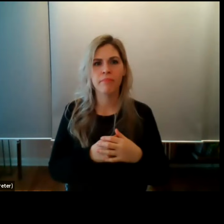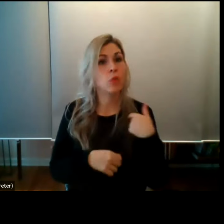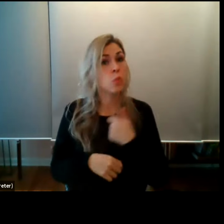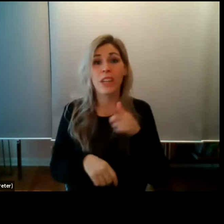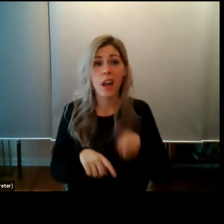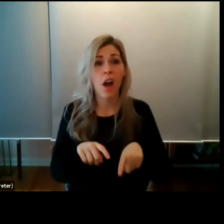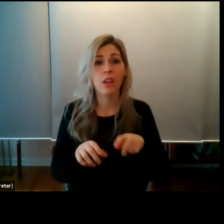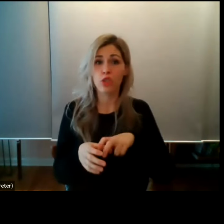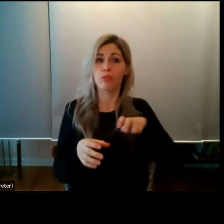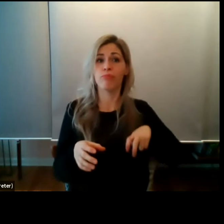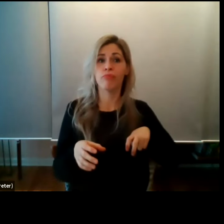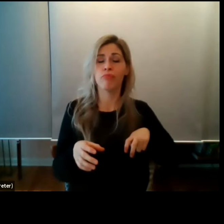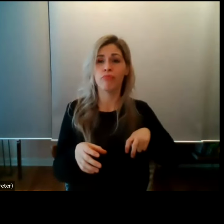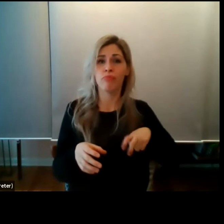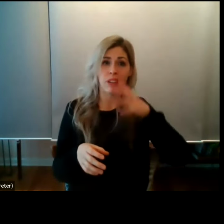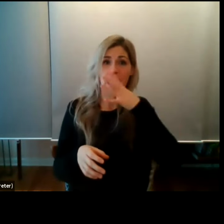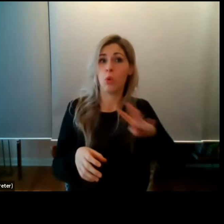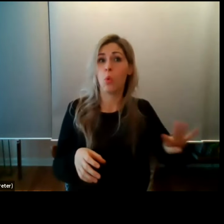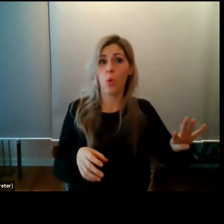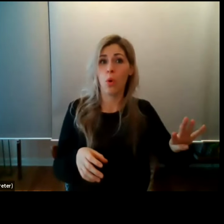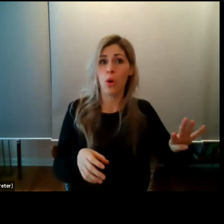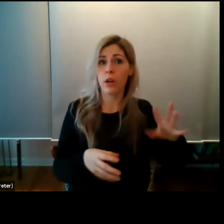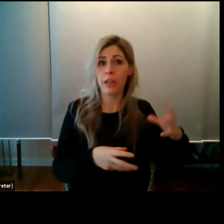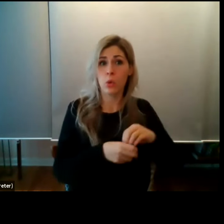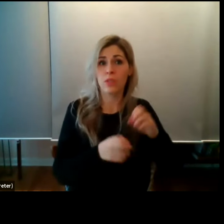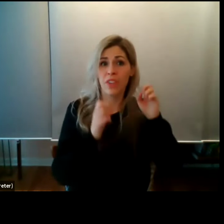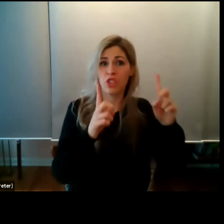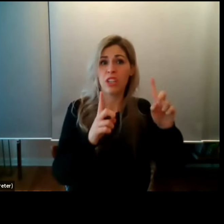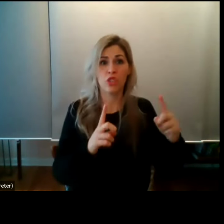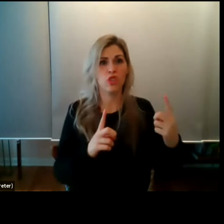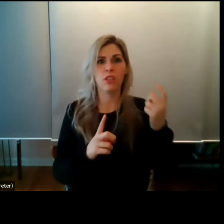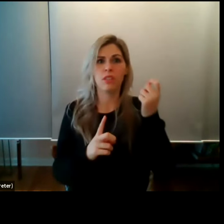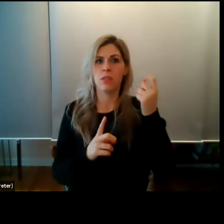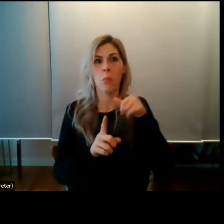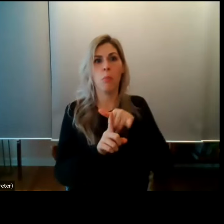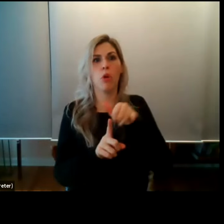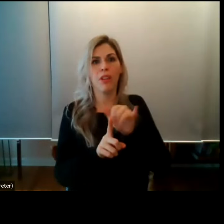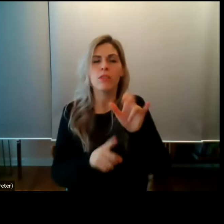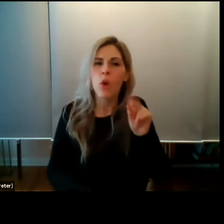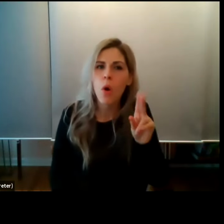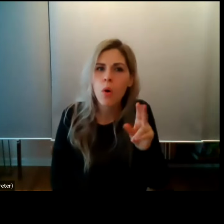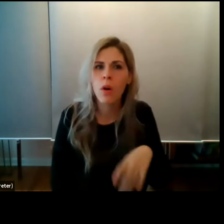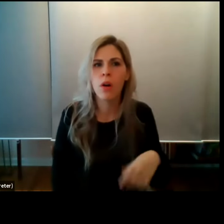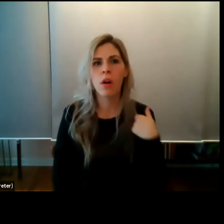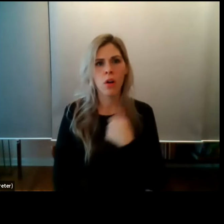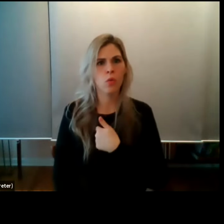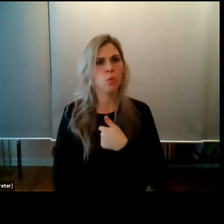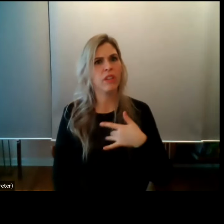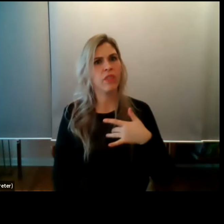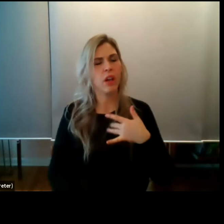back and not work on promoting inclusive education just because of bullying. We believe that instead